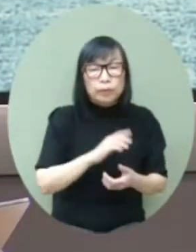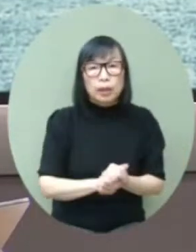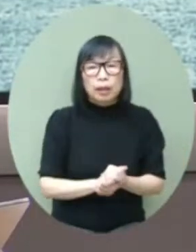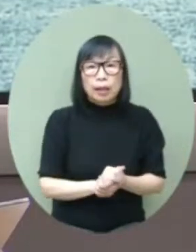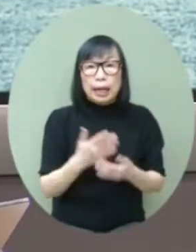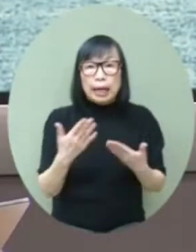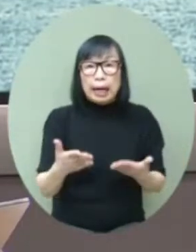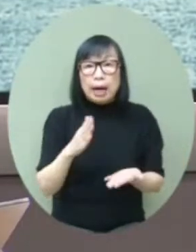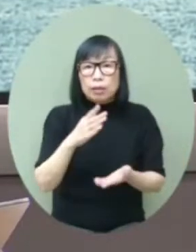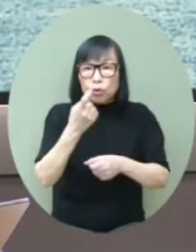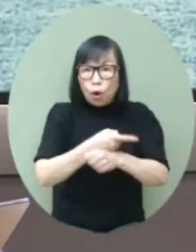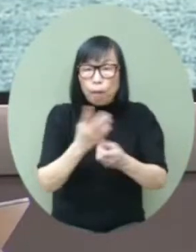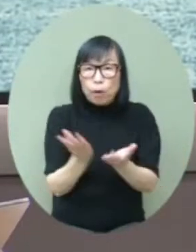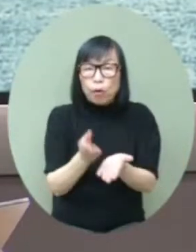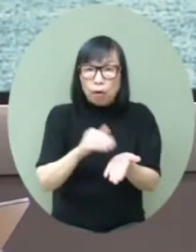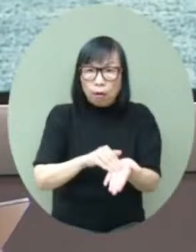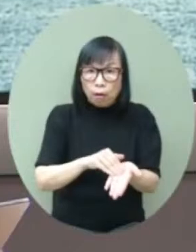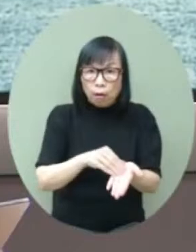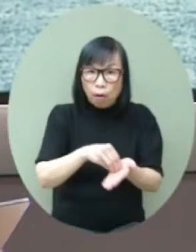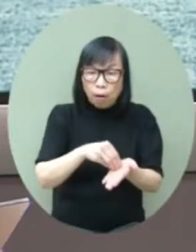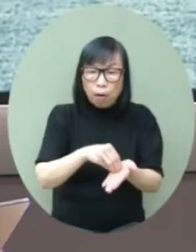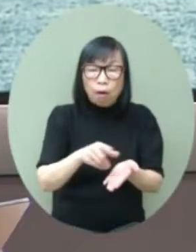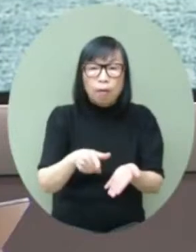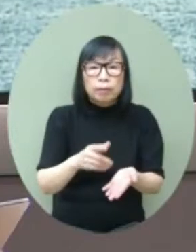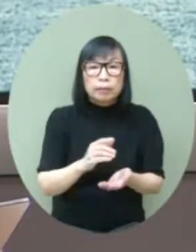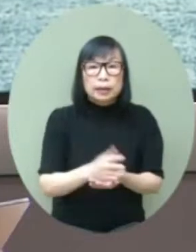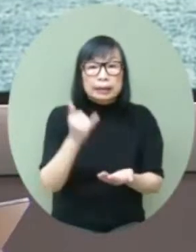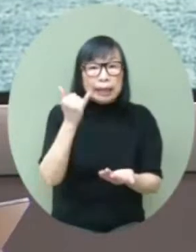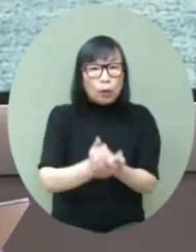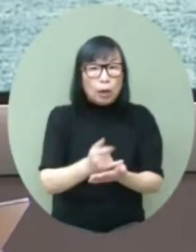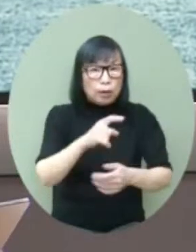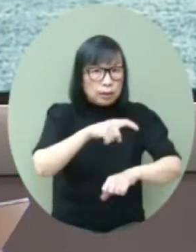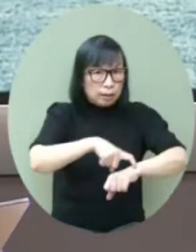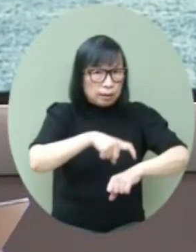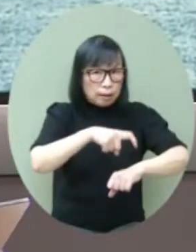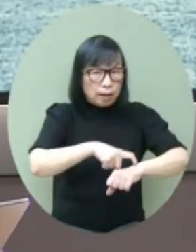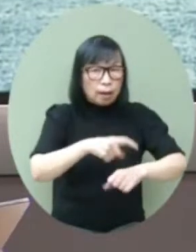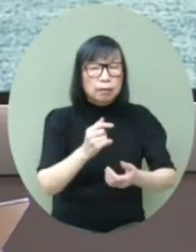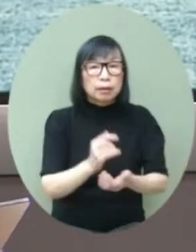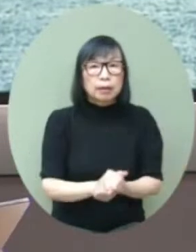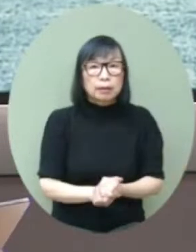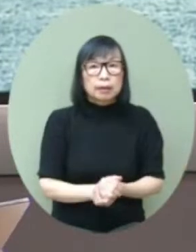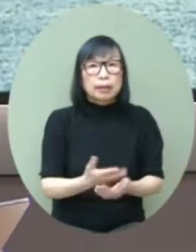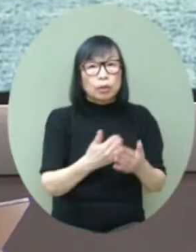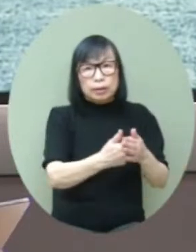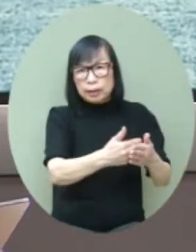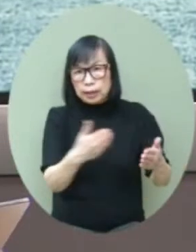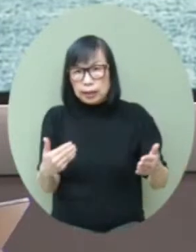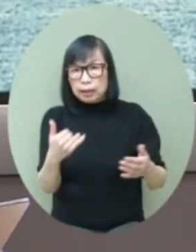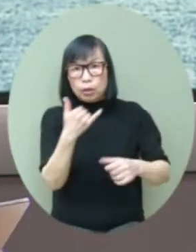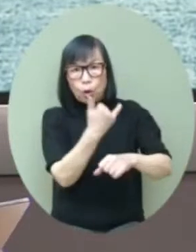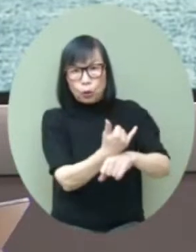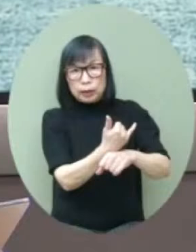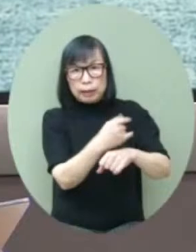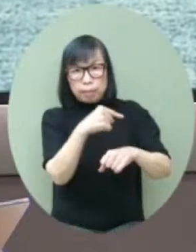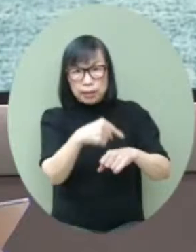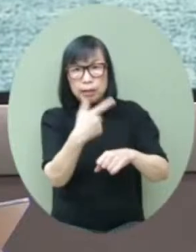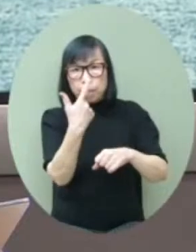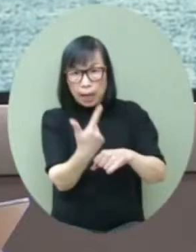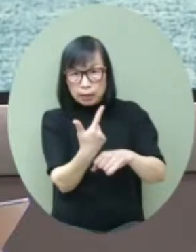getting on with the quarantine work. Dr. Chong reported a preliminary positive case. Now that